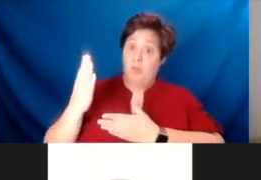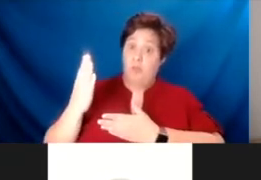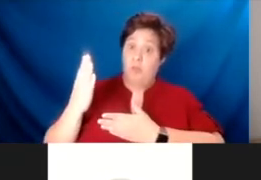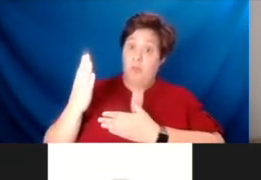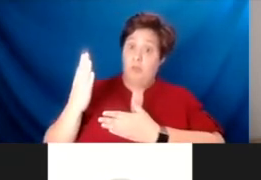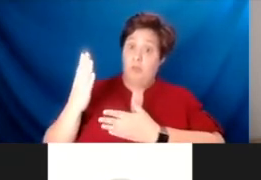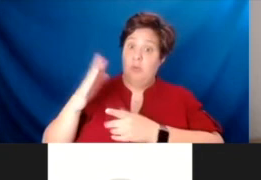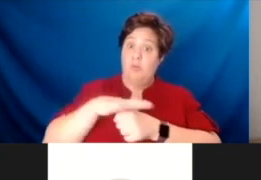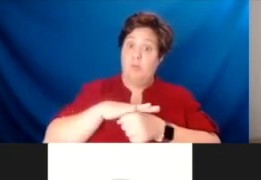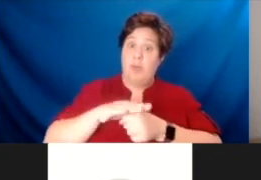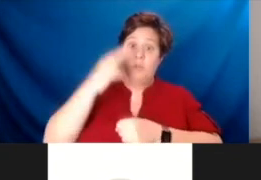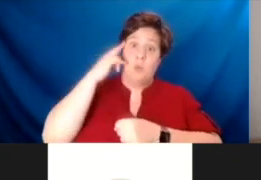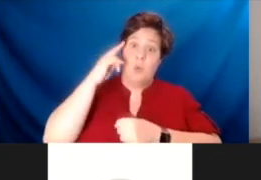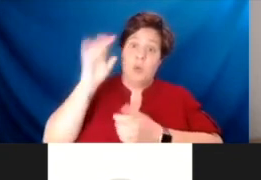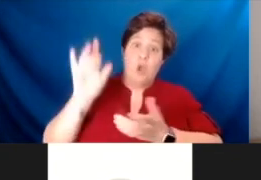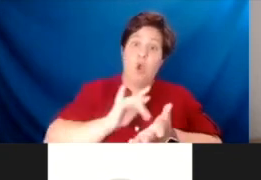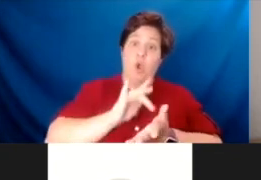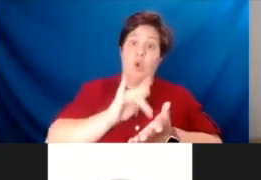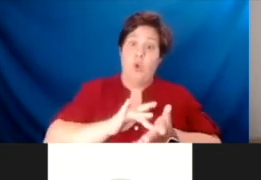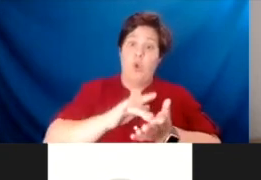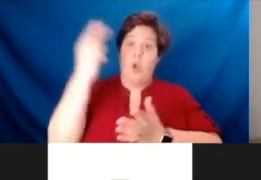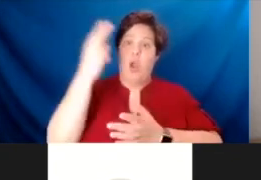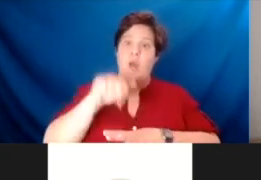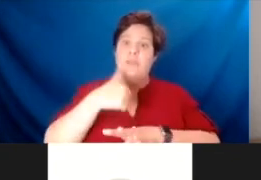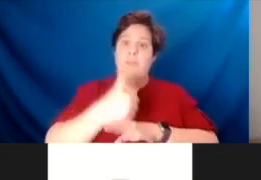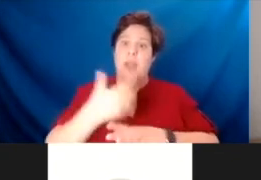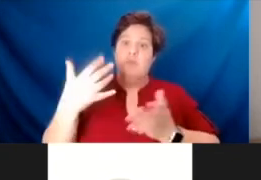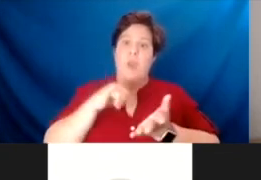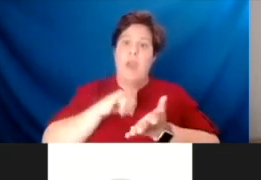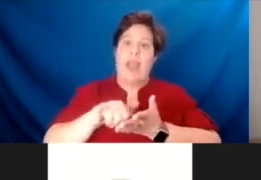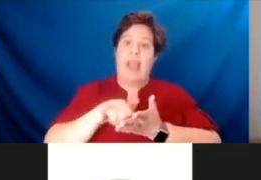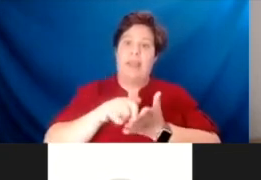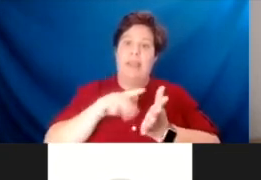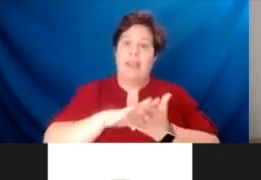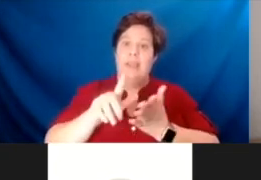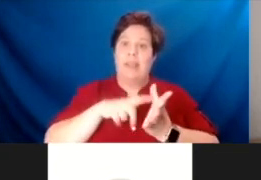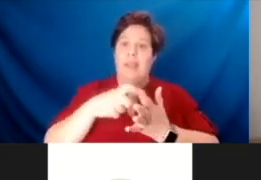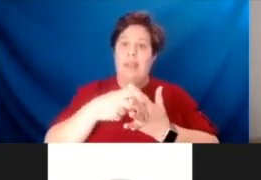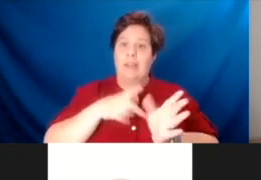a place called Core Arts, which is in Hackney, and I was wondering if there is